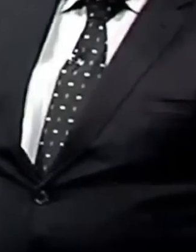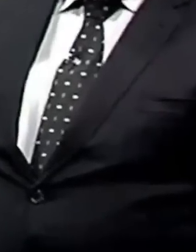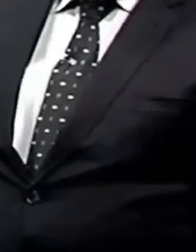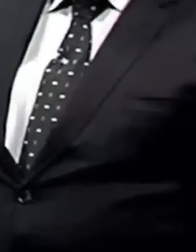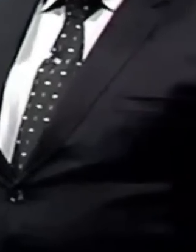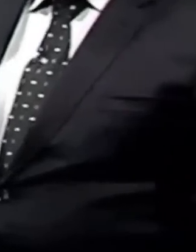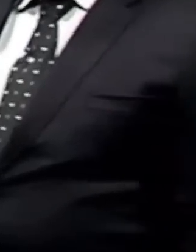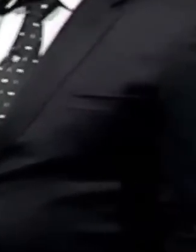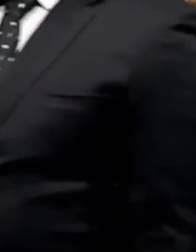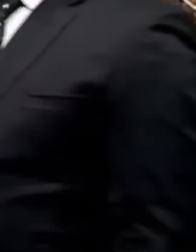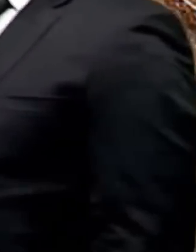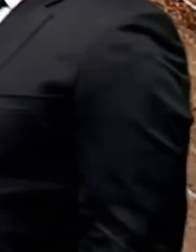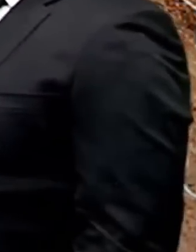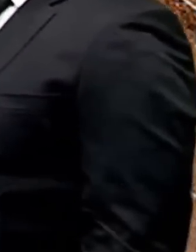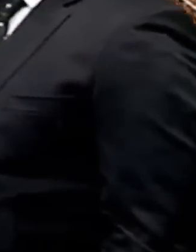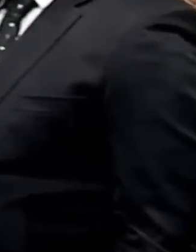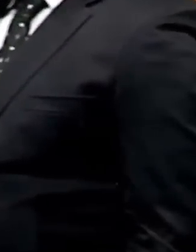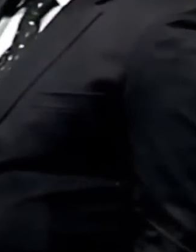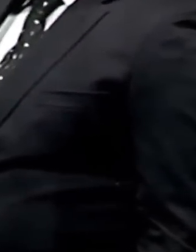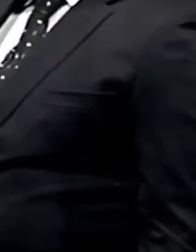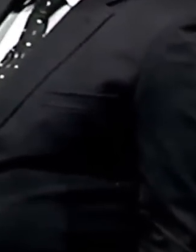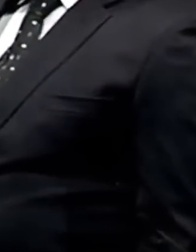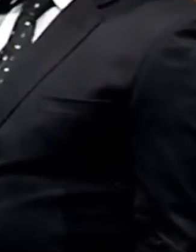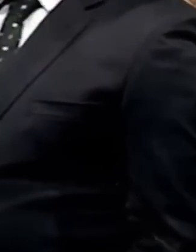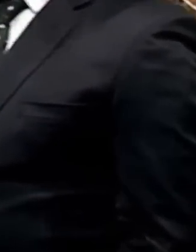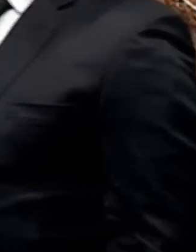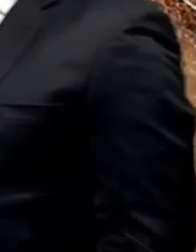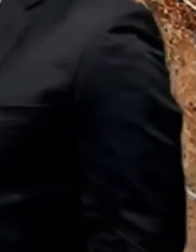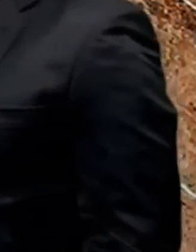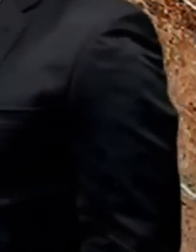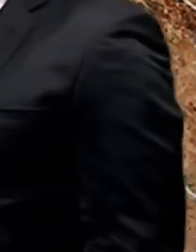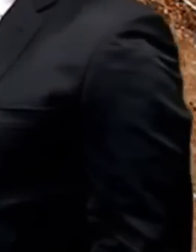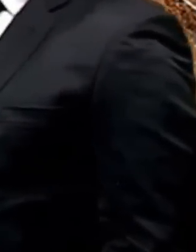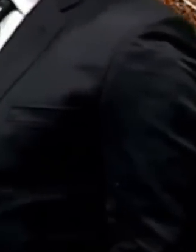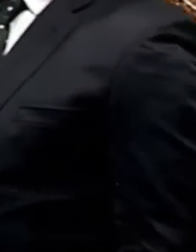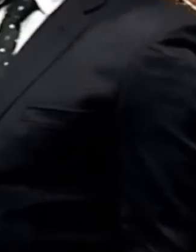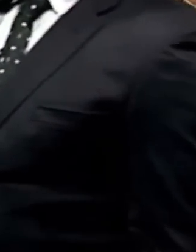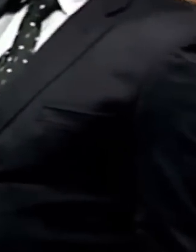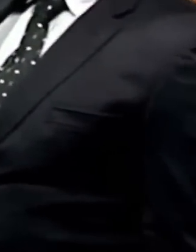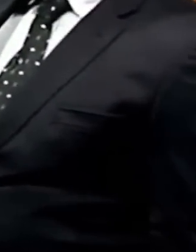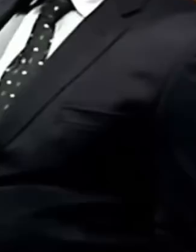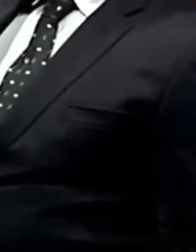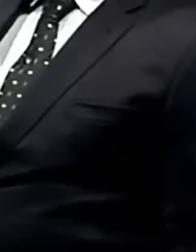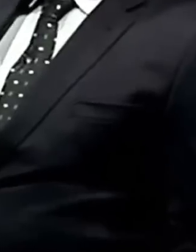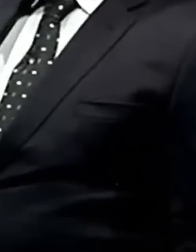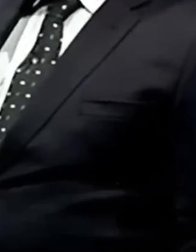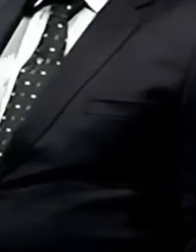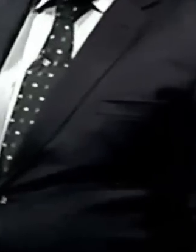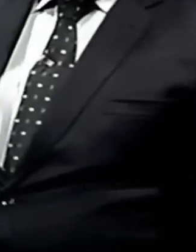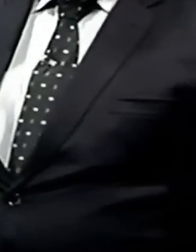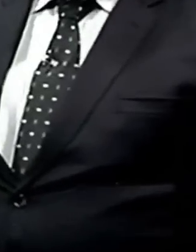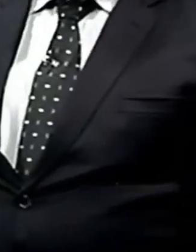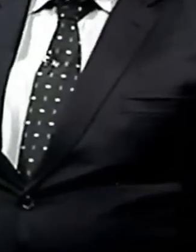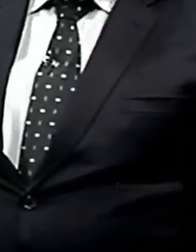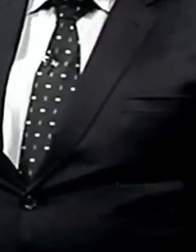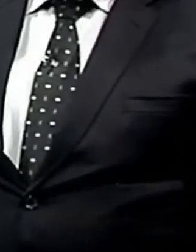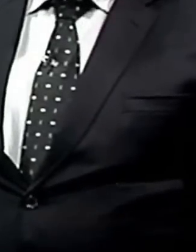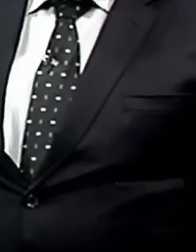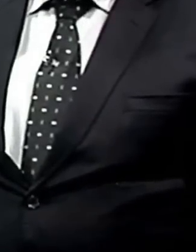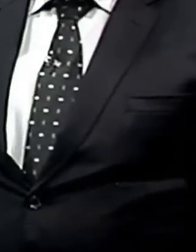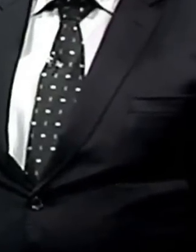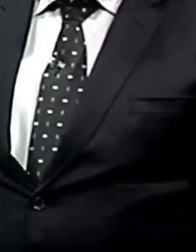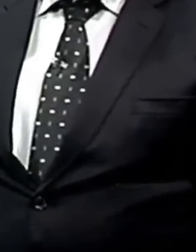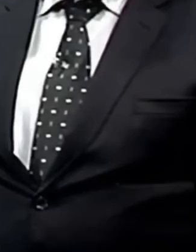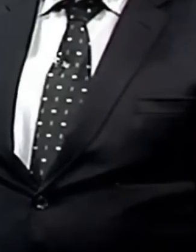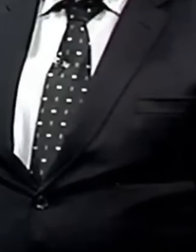ka le province ena Gauteng le yona e bile maemo a batang di tla fitla tole sholo motho tseletseng ka mane ka ferna kana sholo motho tseletseng ka mane ka Pretoria le ona Carltonville me ha re